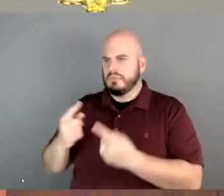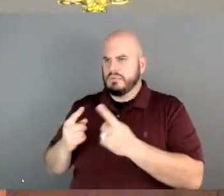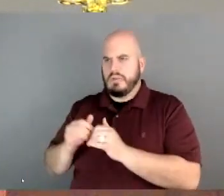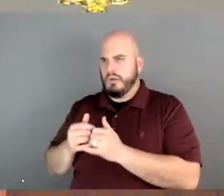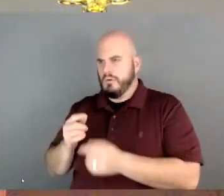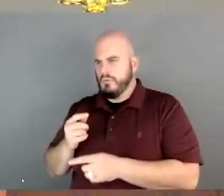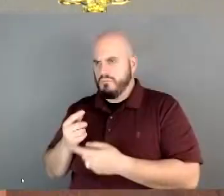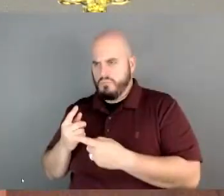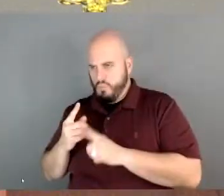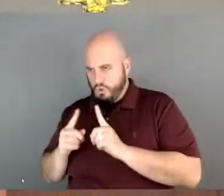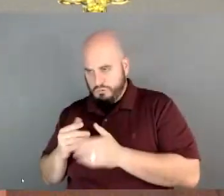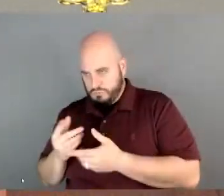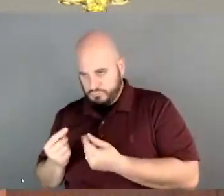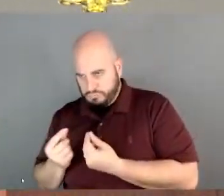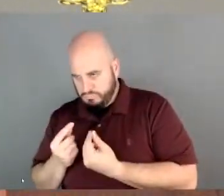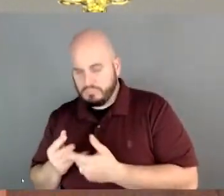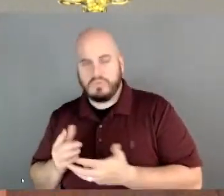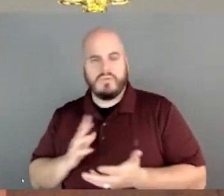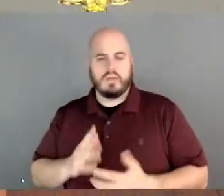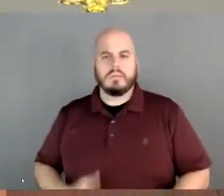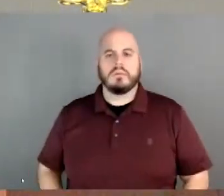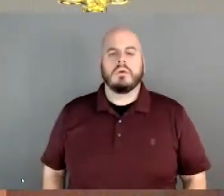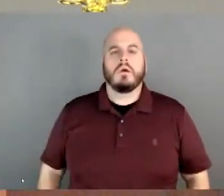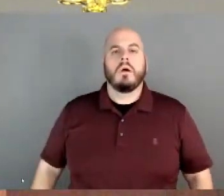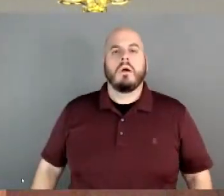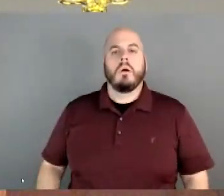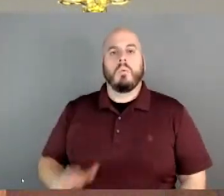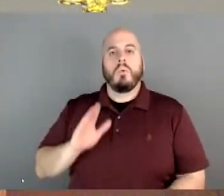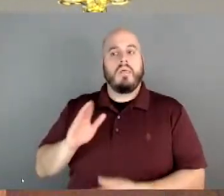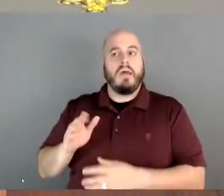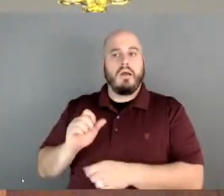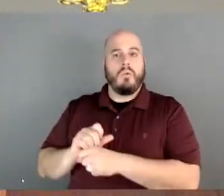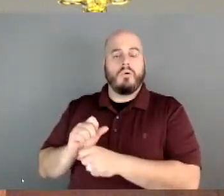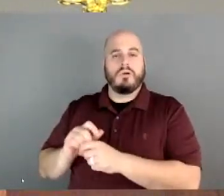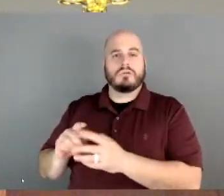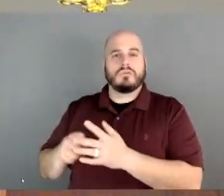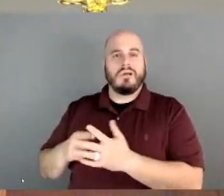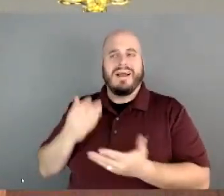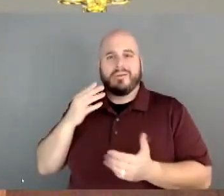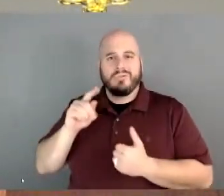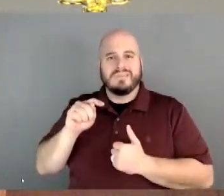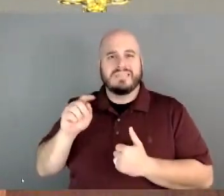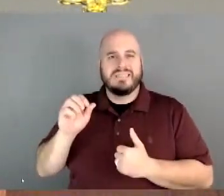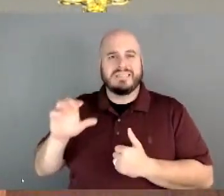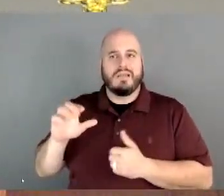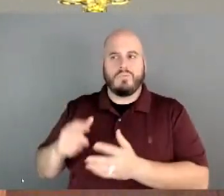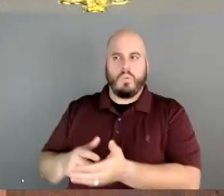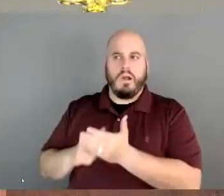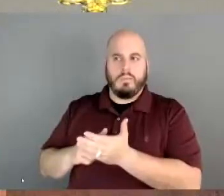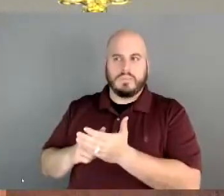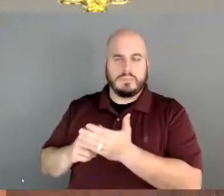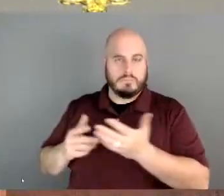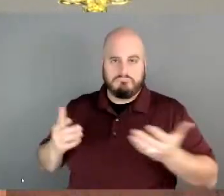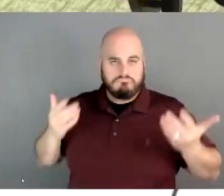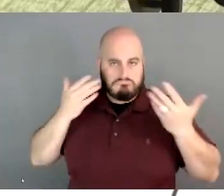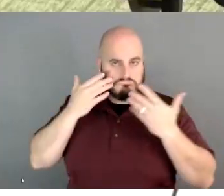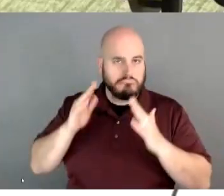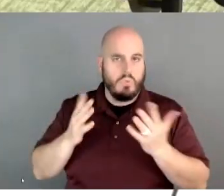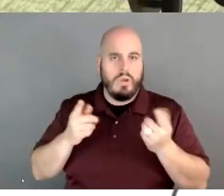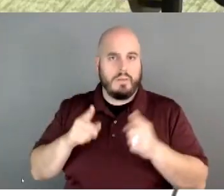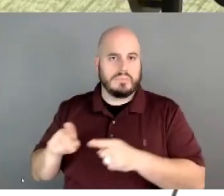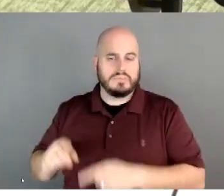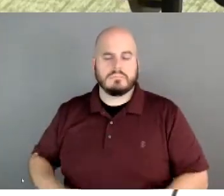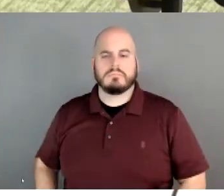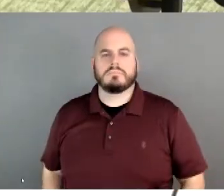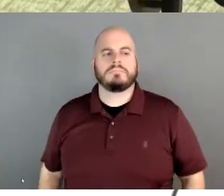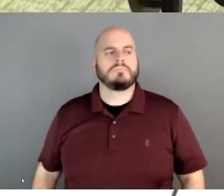what, will that start like immediately, or what, I don't even know the TSEC requirements, or what happens on that? Yeah, so we've